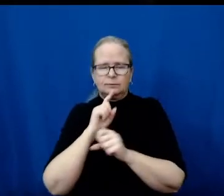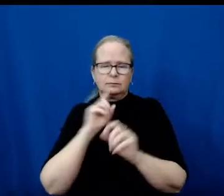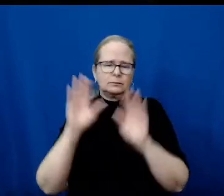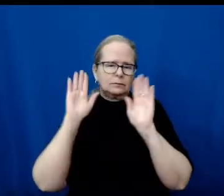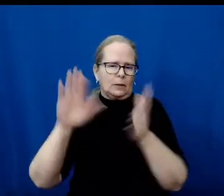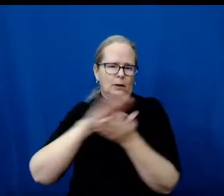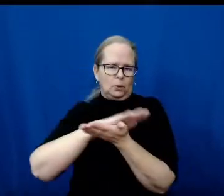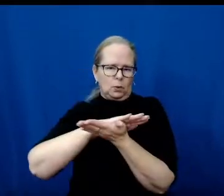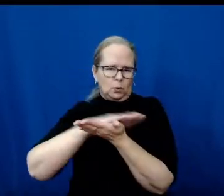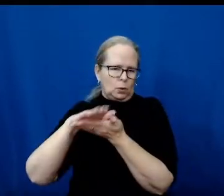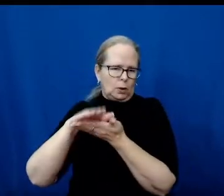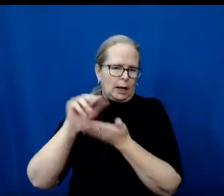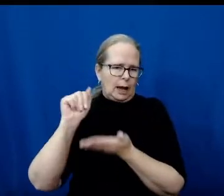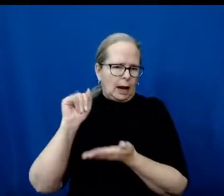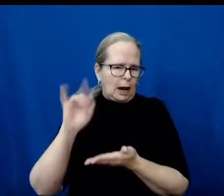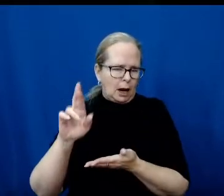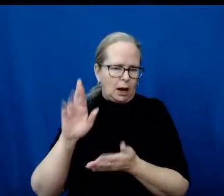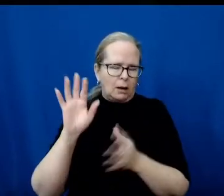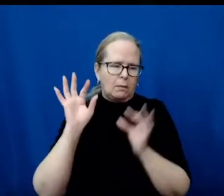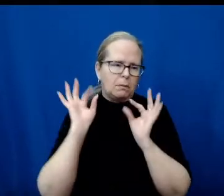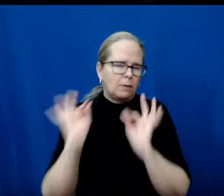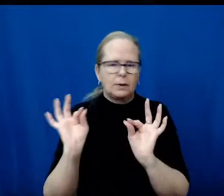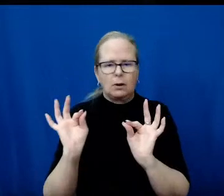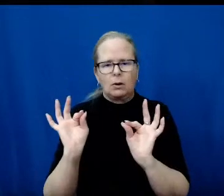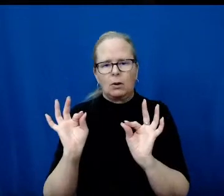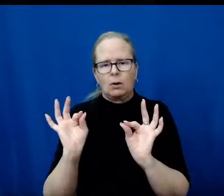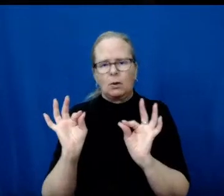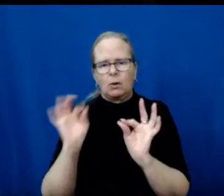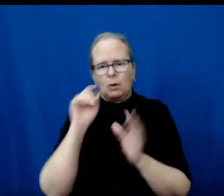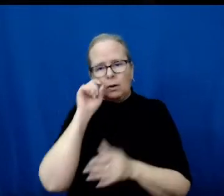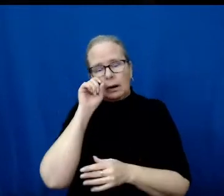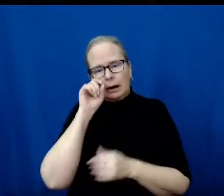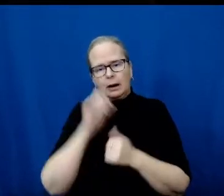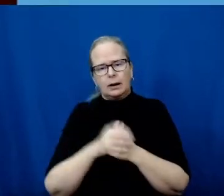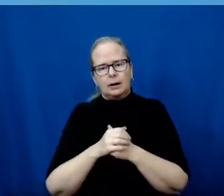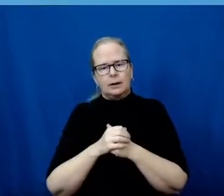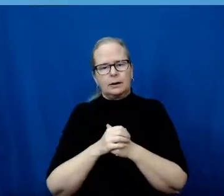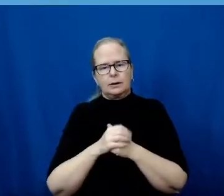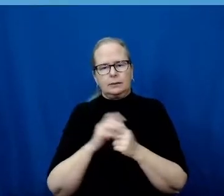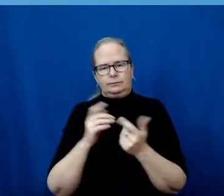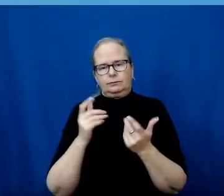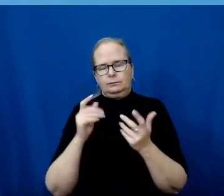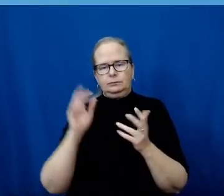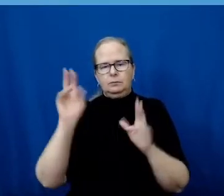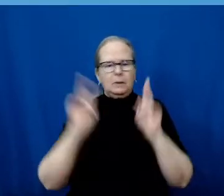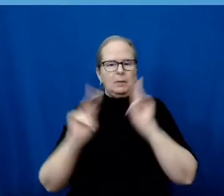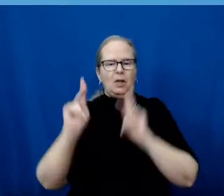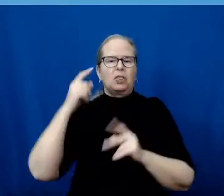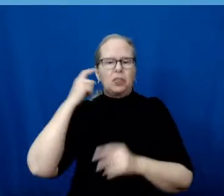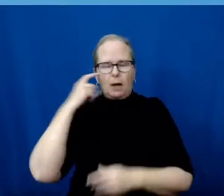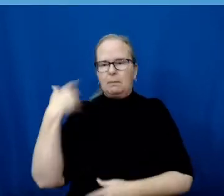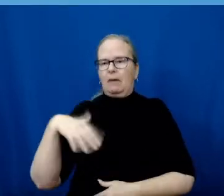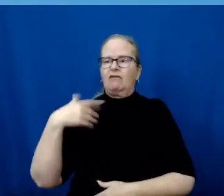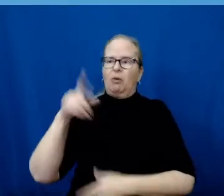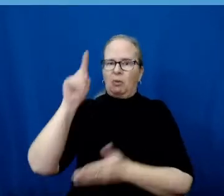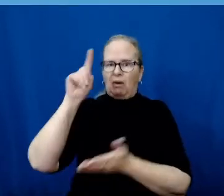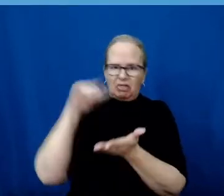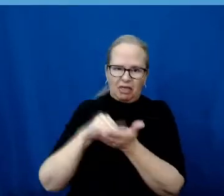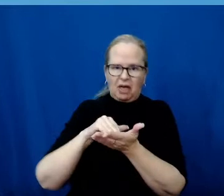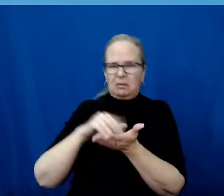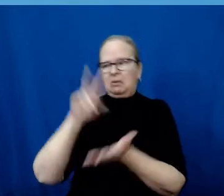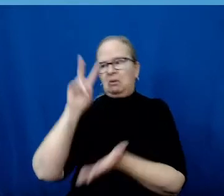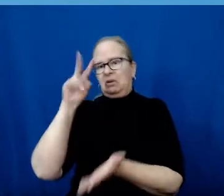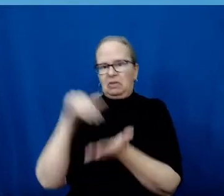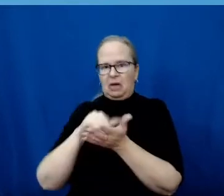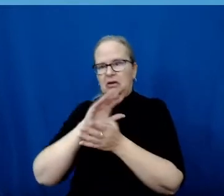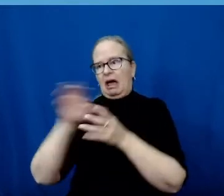it's going to beat $1,000 air purifiers out of the water. So totally blow them out of the water. Yeah. And as a human who would